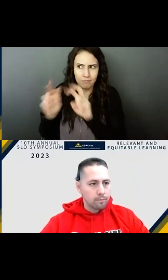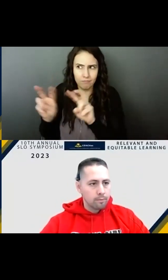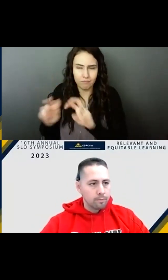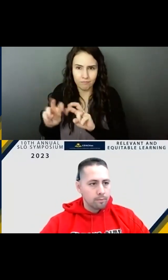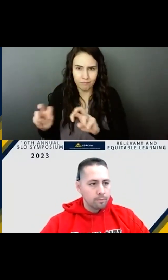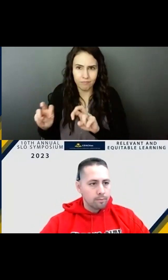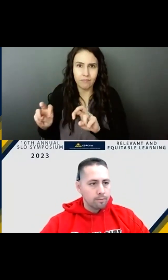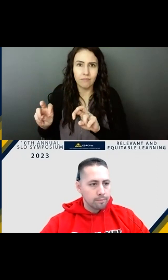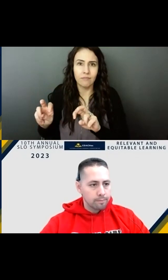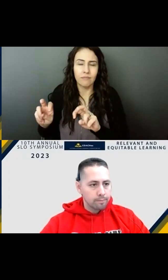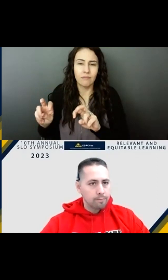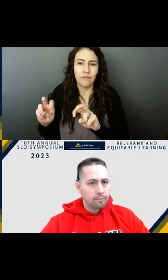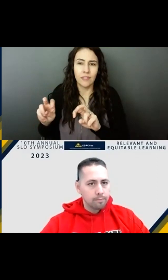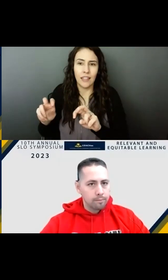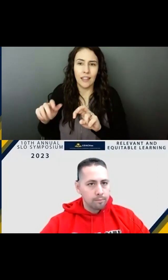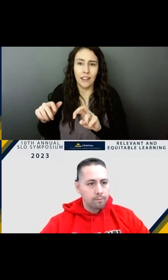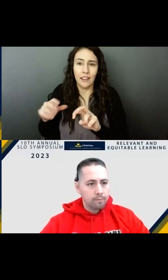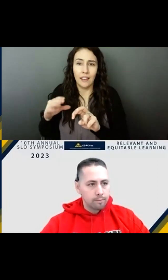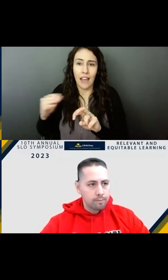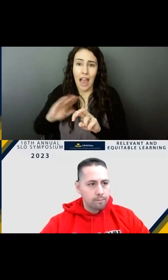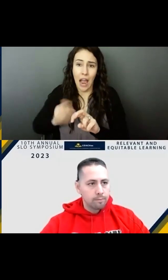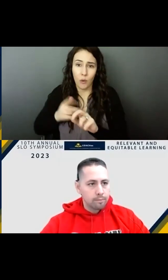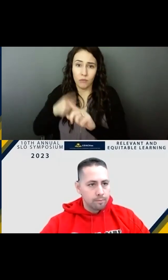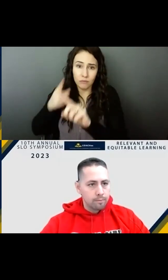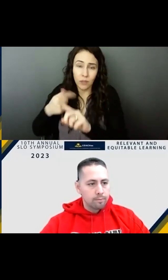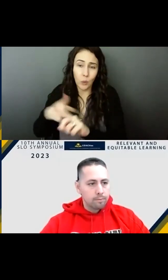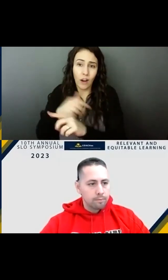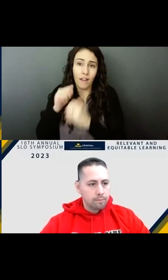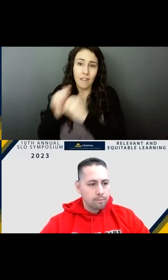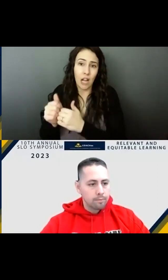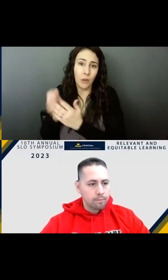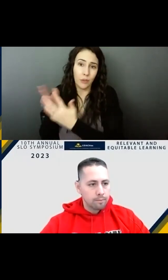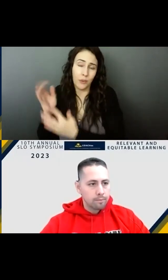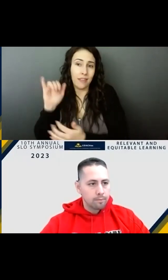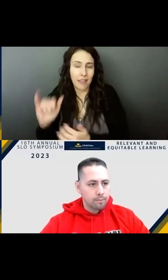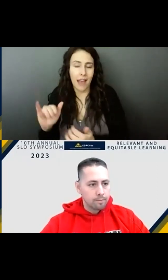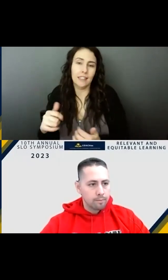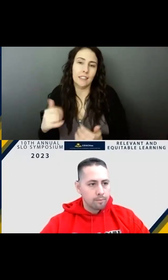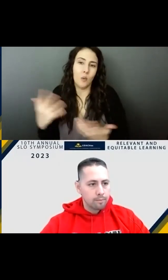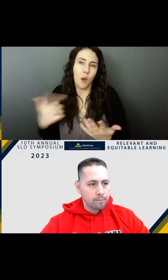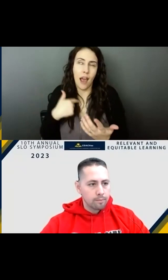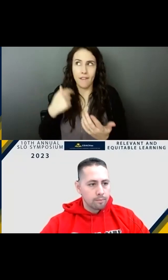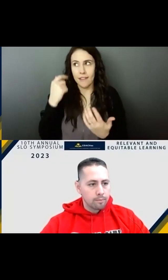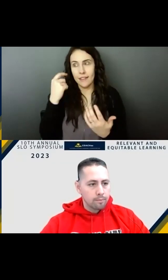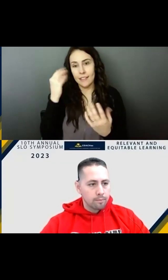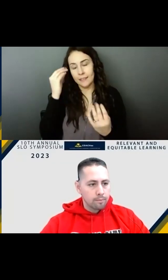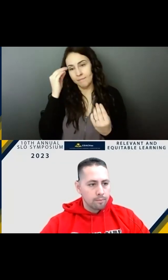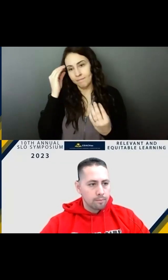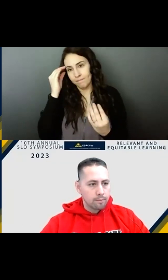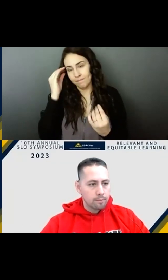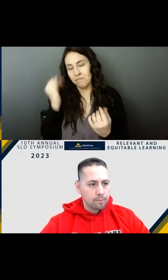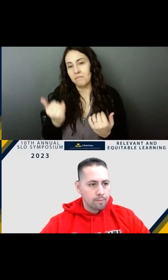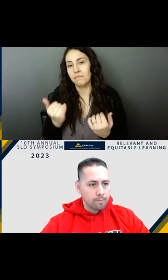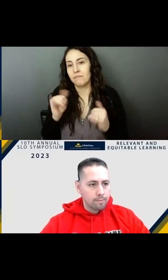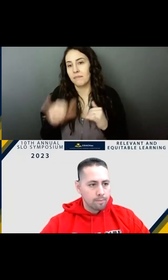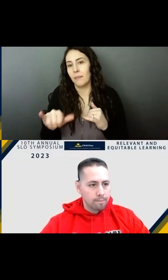that our intention, we're following through on that. That's what's on my mind. And those are some of the things that I think we want to